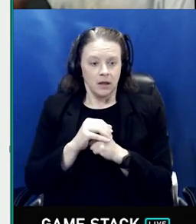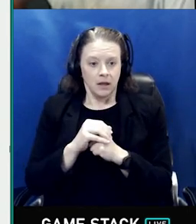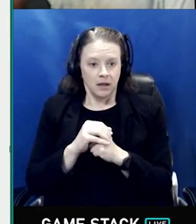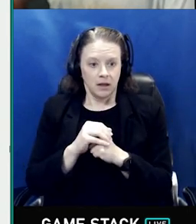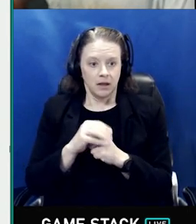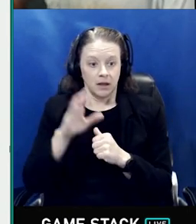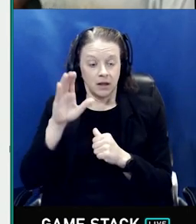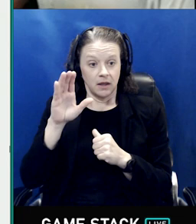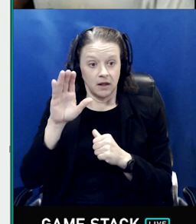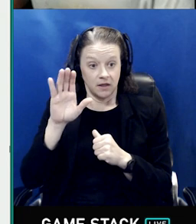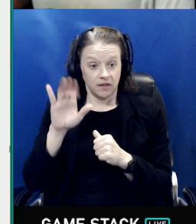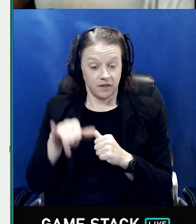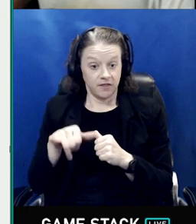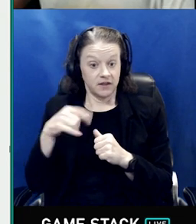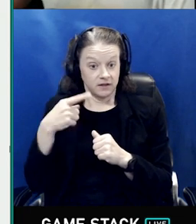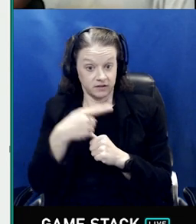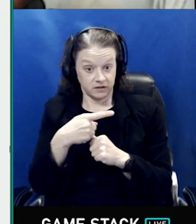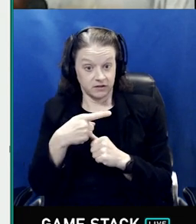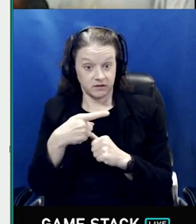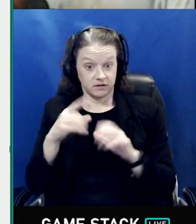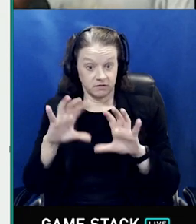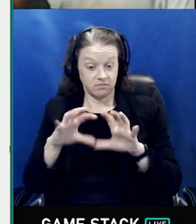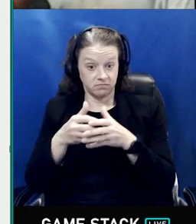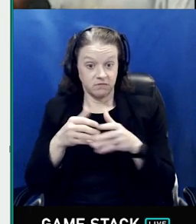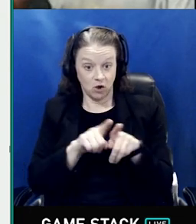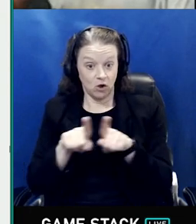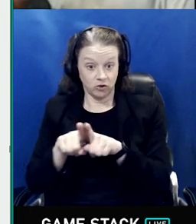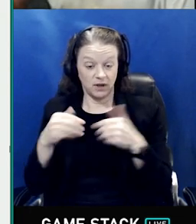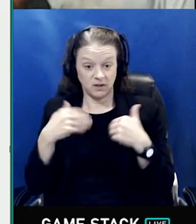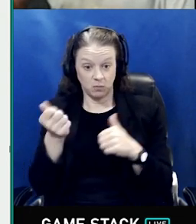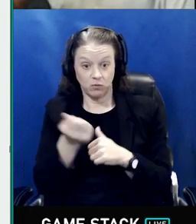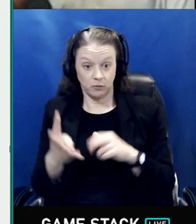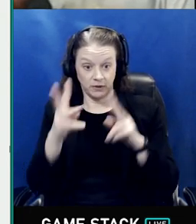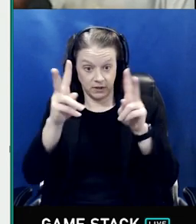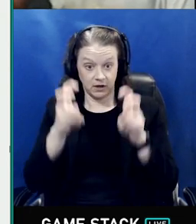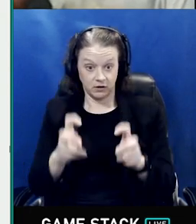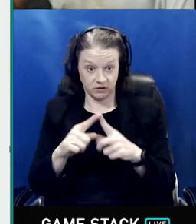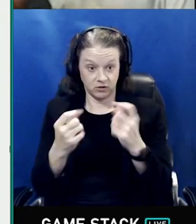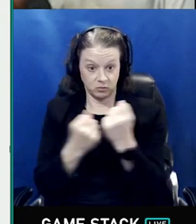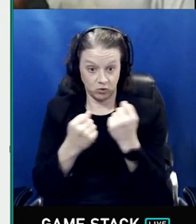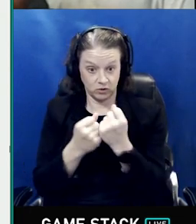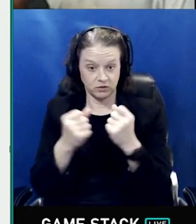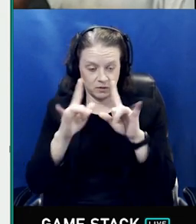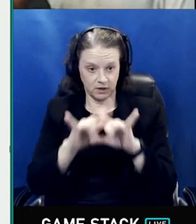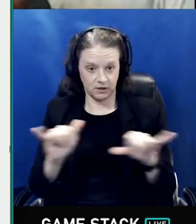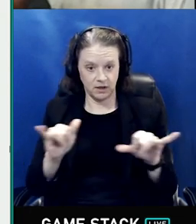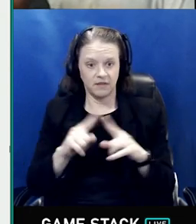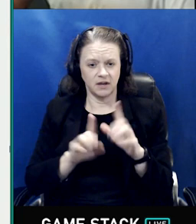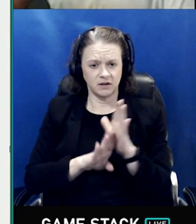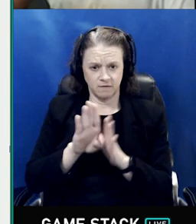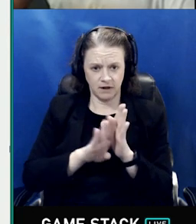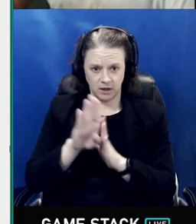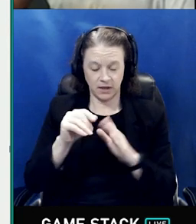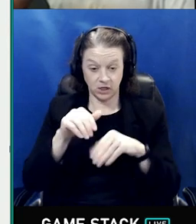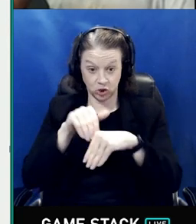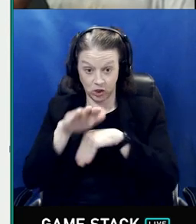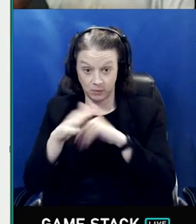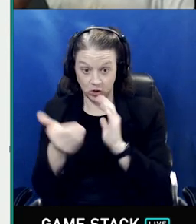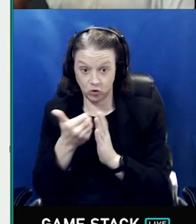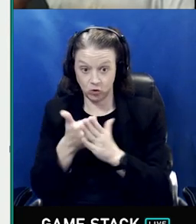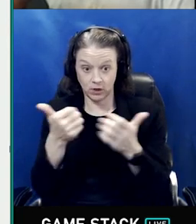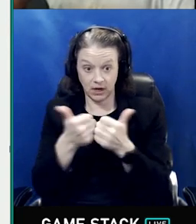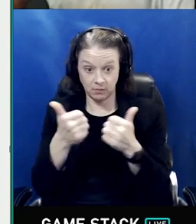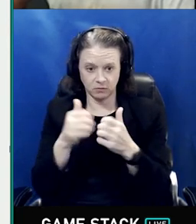supports multiple titles simultaneously. Their platform allows them to develop and ship new games more quickly, and because it all runs on a